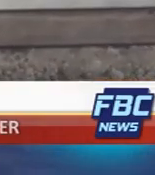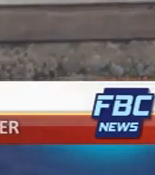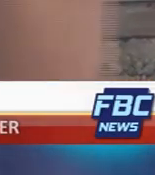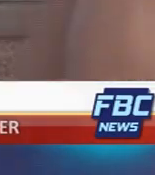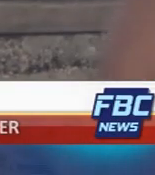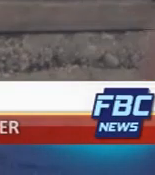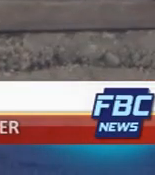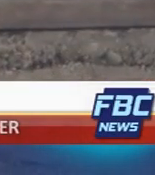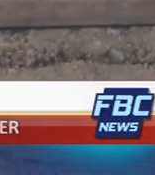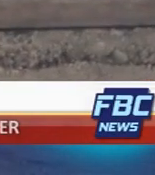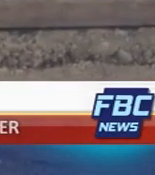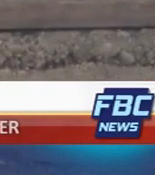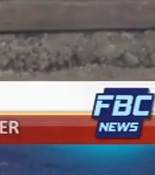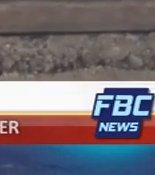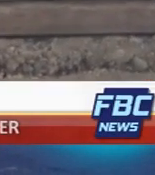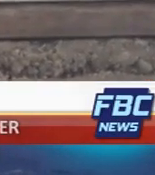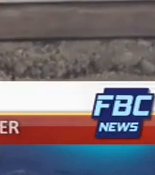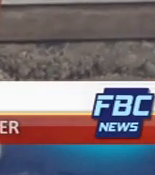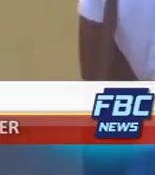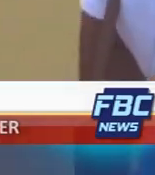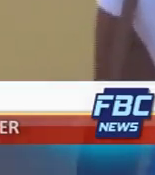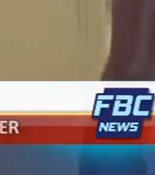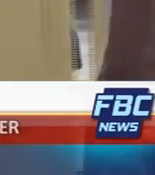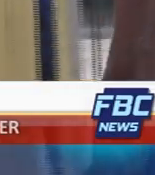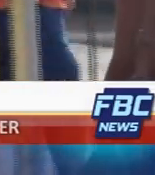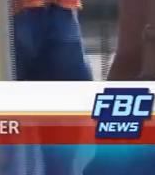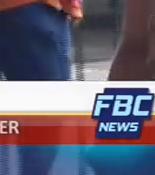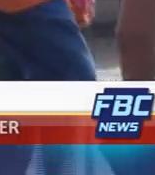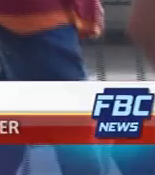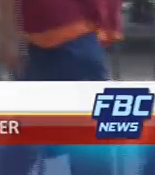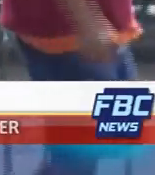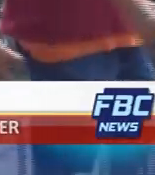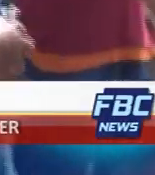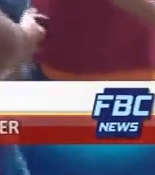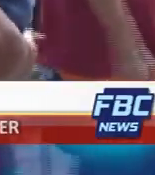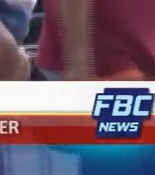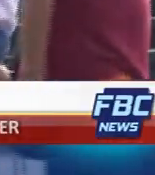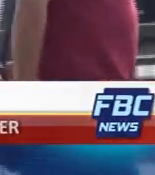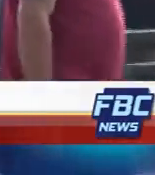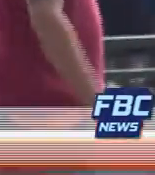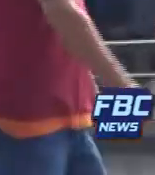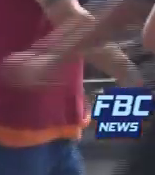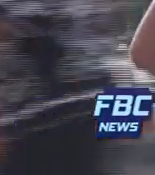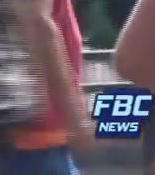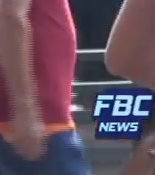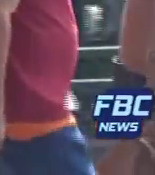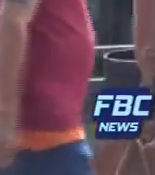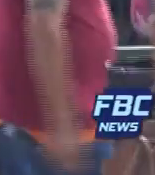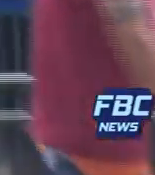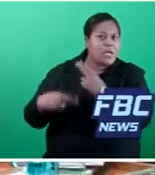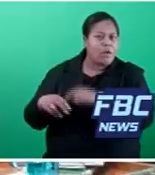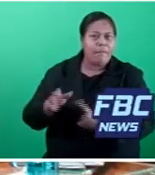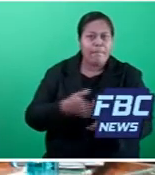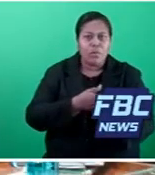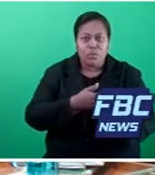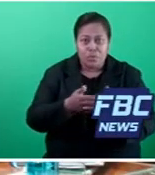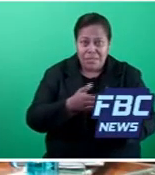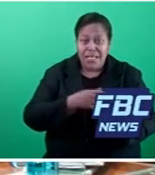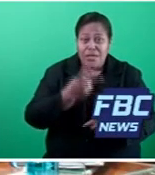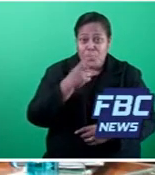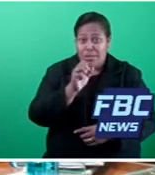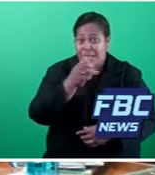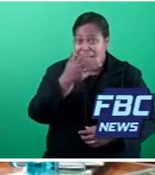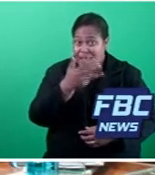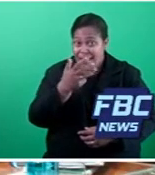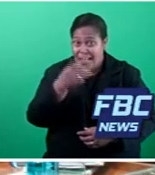Prime Minister, Warenga Mbani Morama, once stated that violence against women and girls is a national shame. In